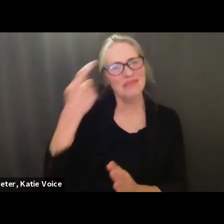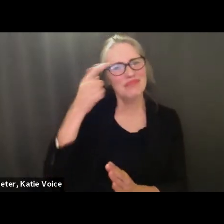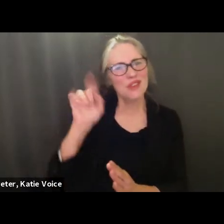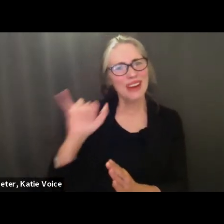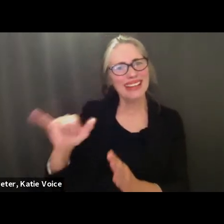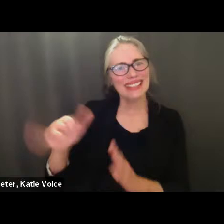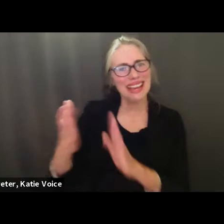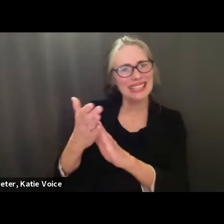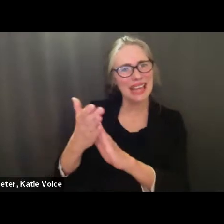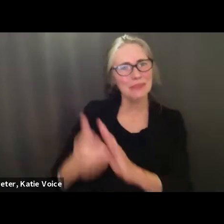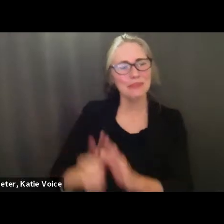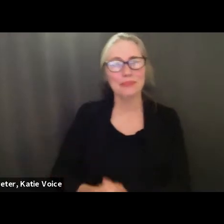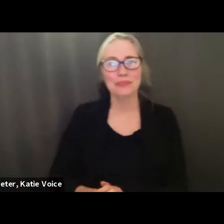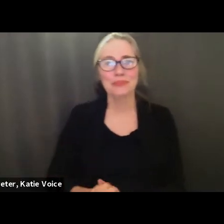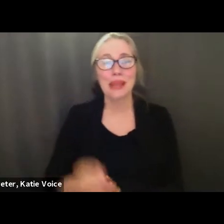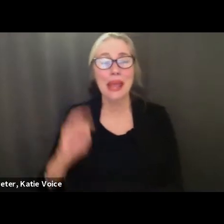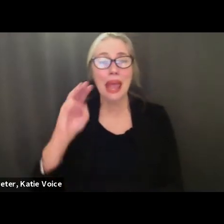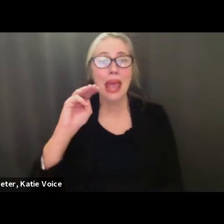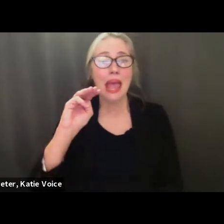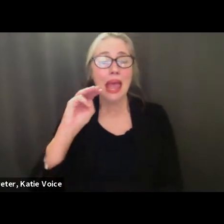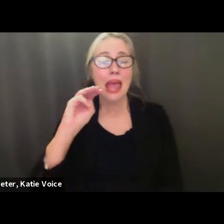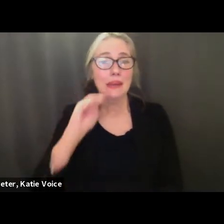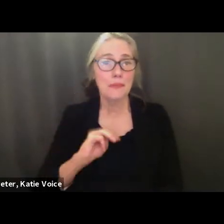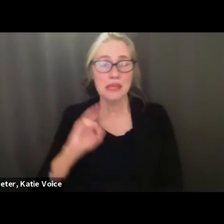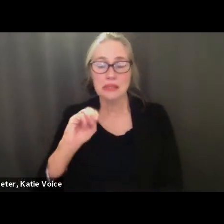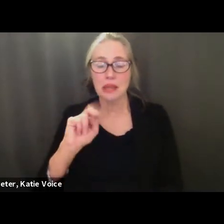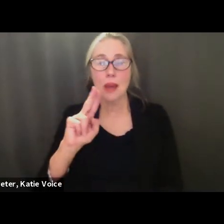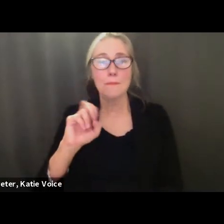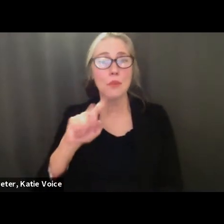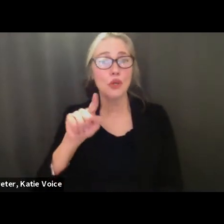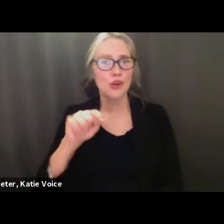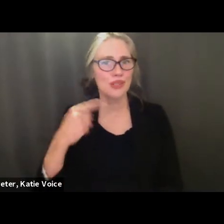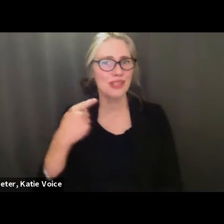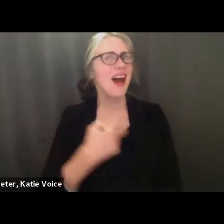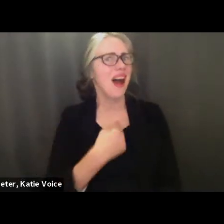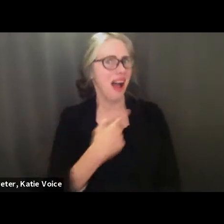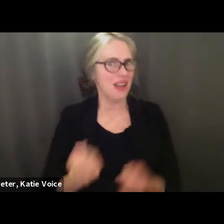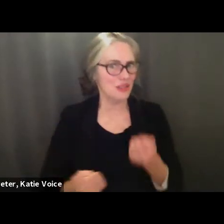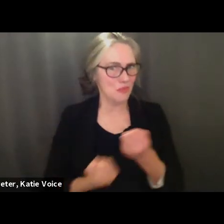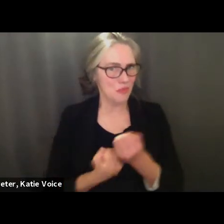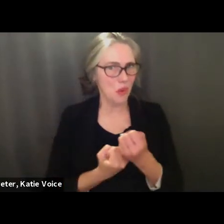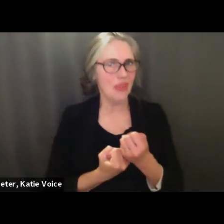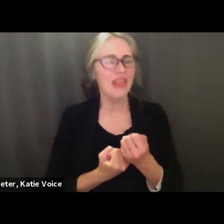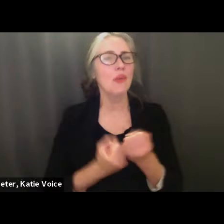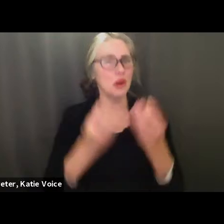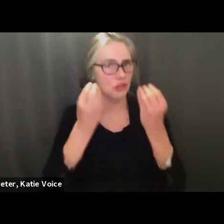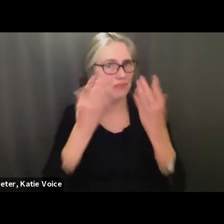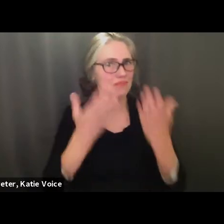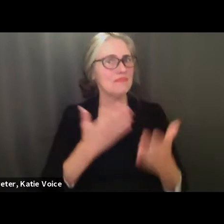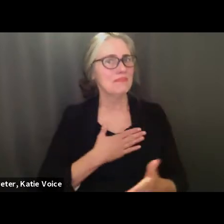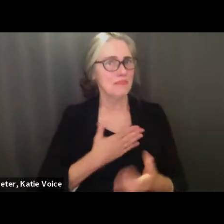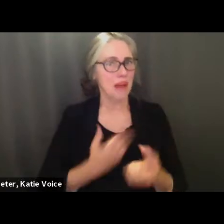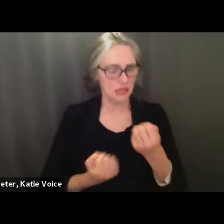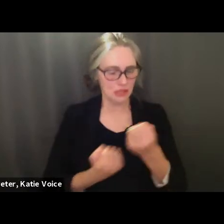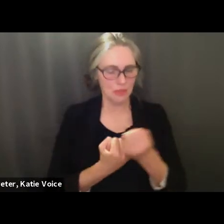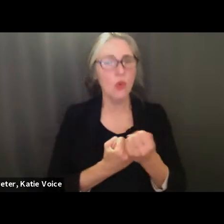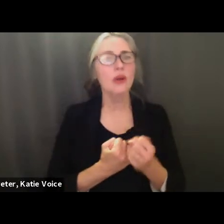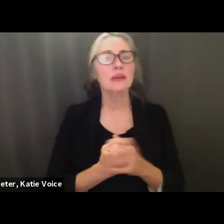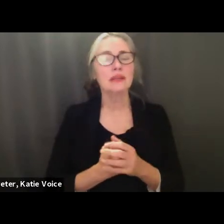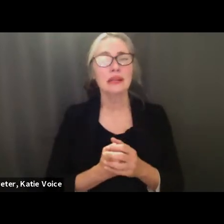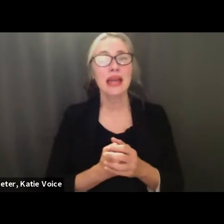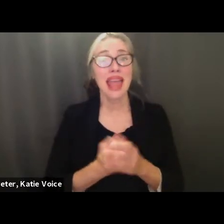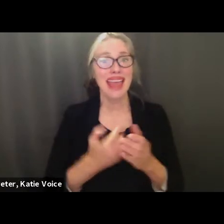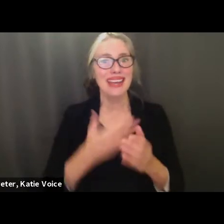Munoz, please. Yes, I also want to voice my support of this. We had, and I appreciate Ms. Capps bringing it